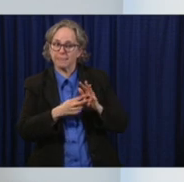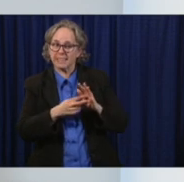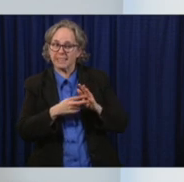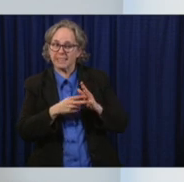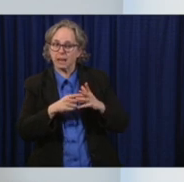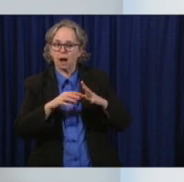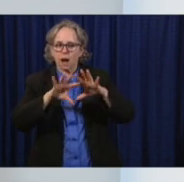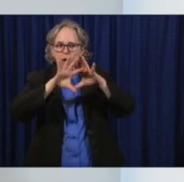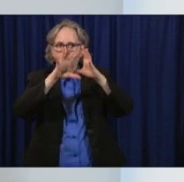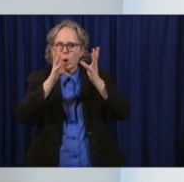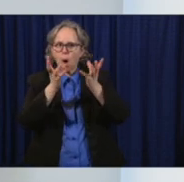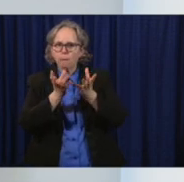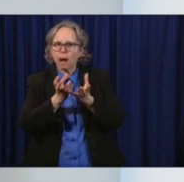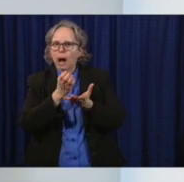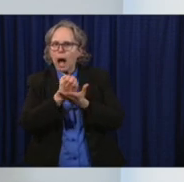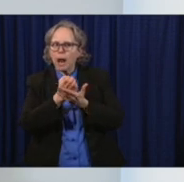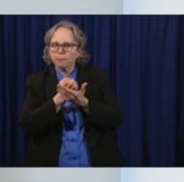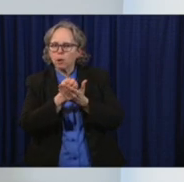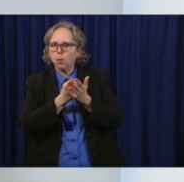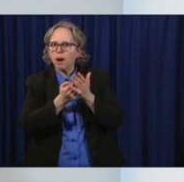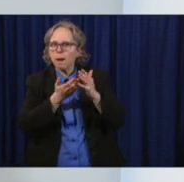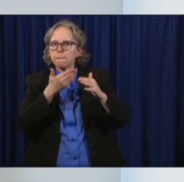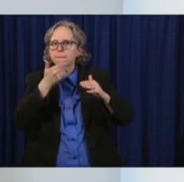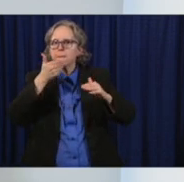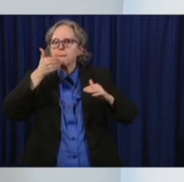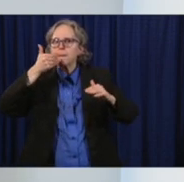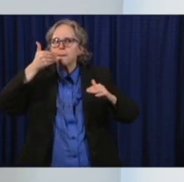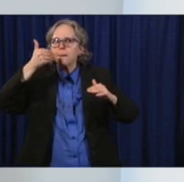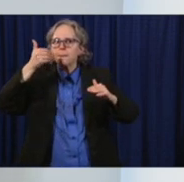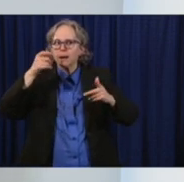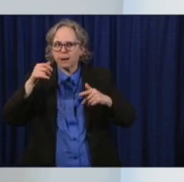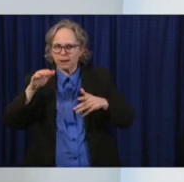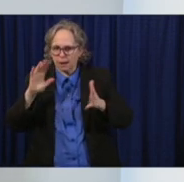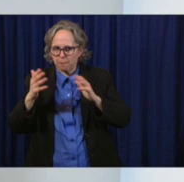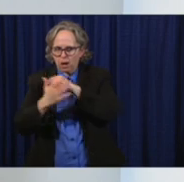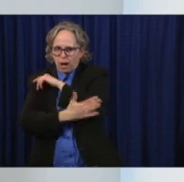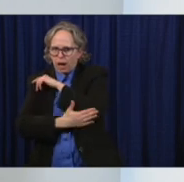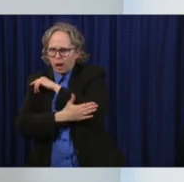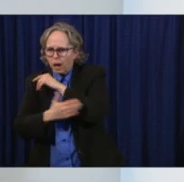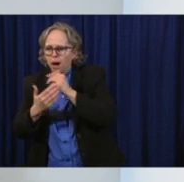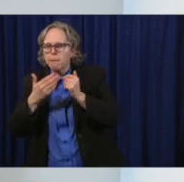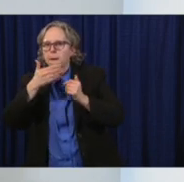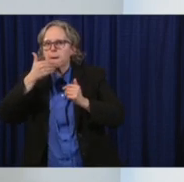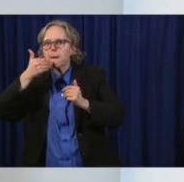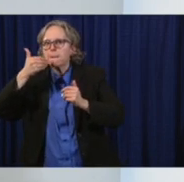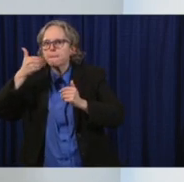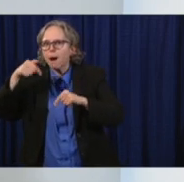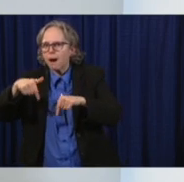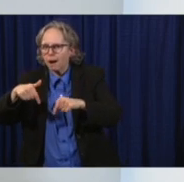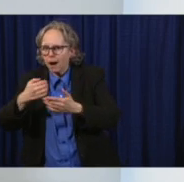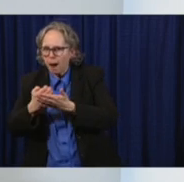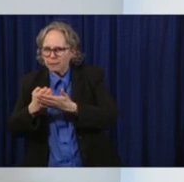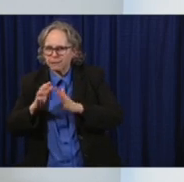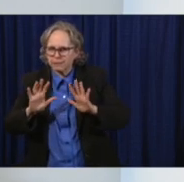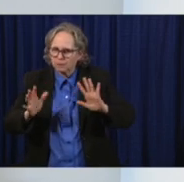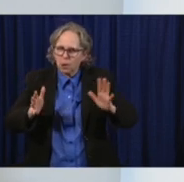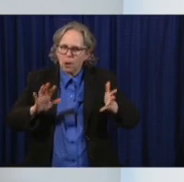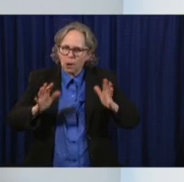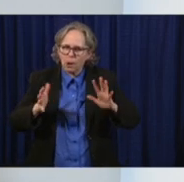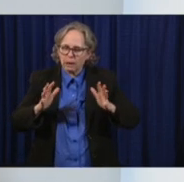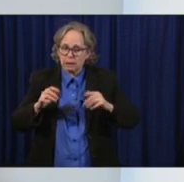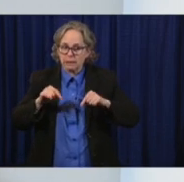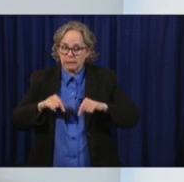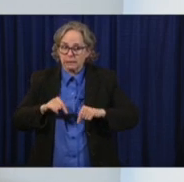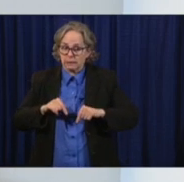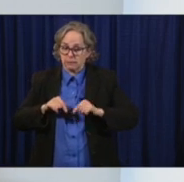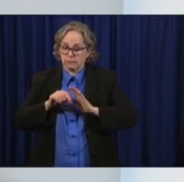recover, the national economy begins to recover, we could see an uptick in the economy in the third quarter and in the fourth quarter.